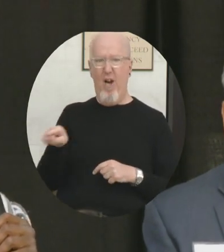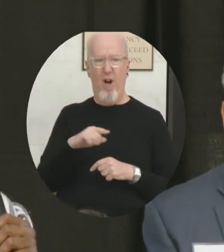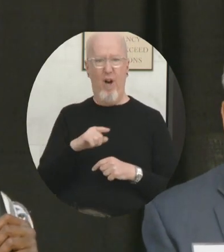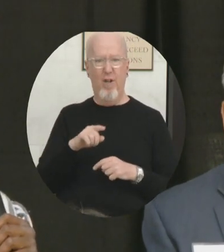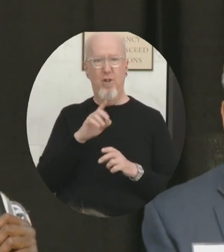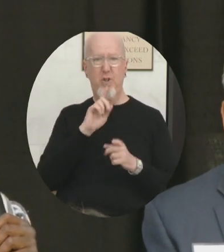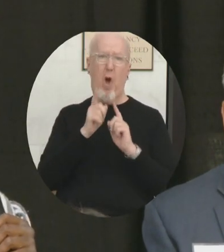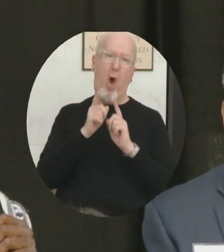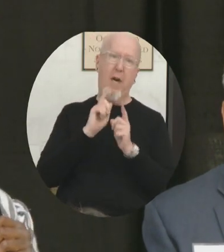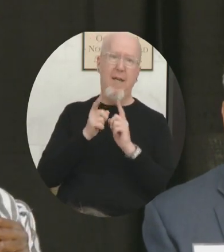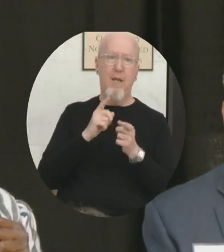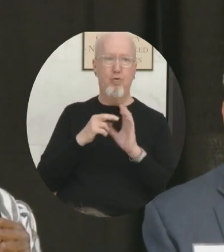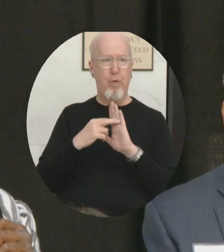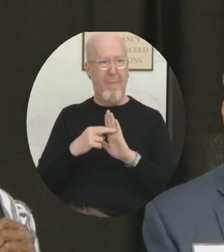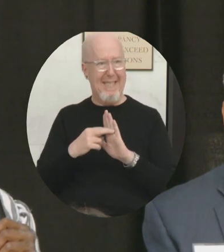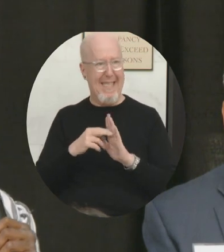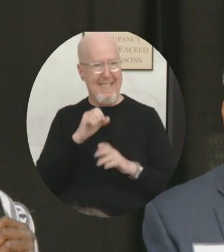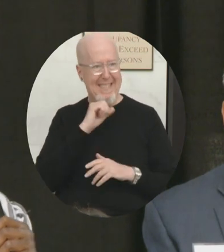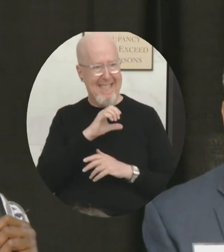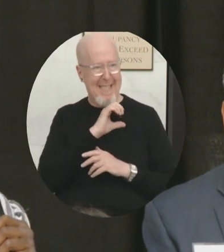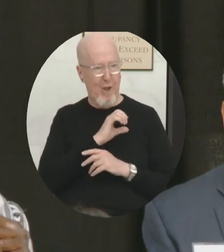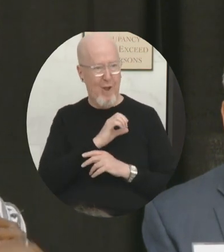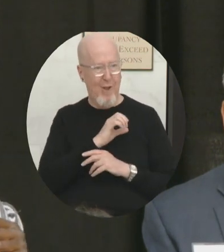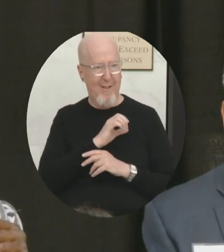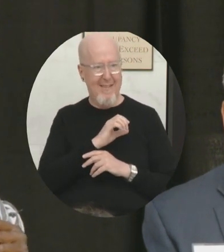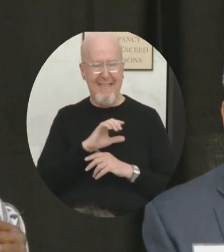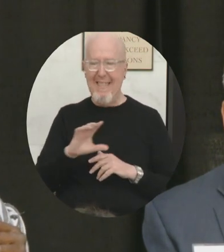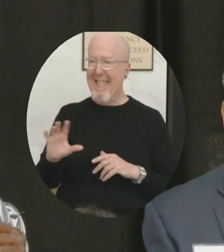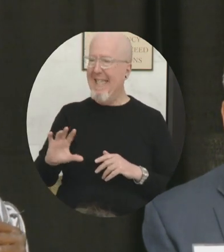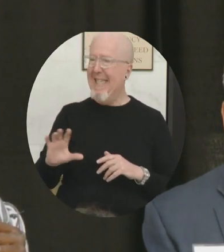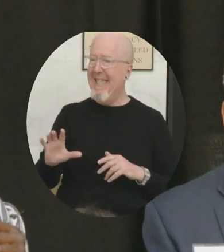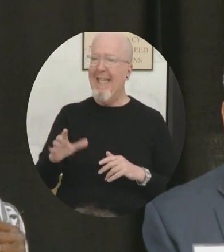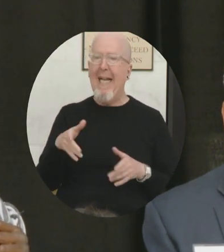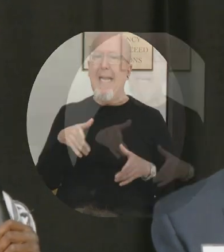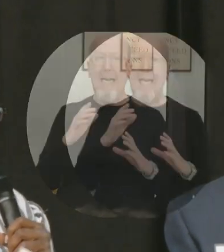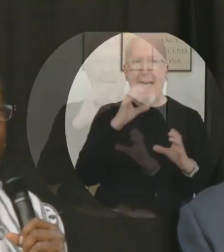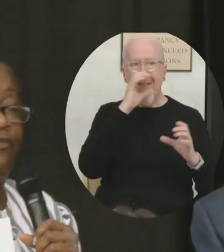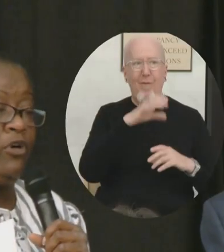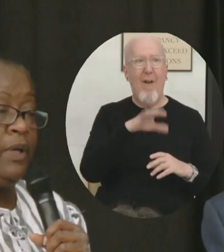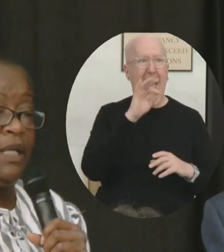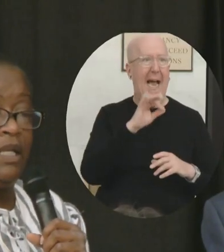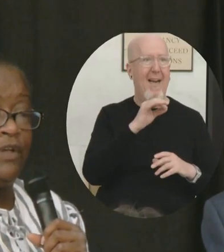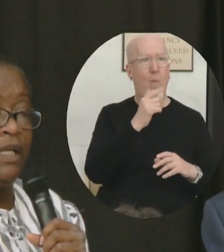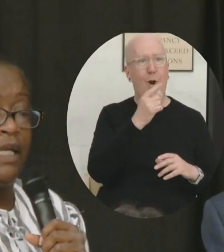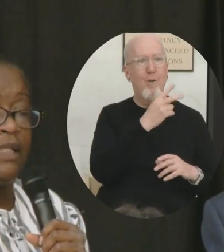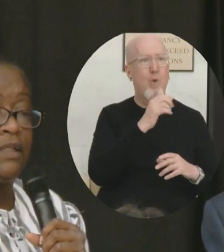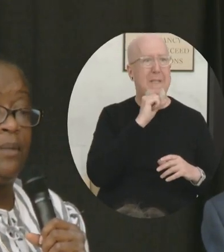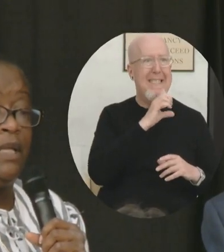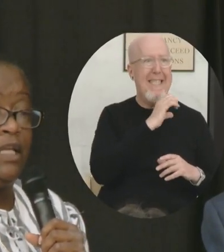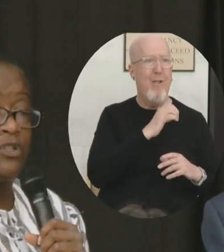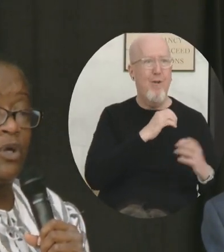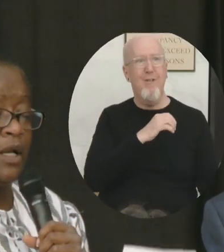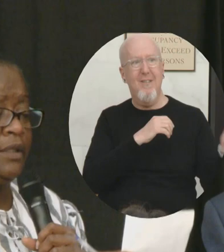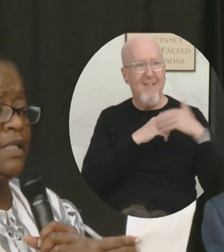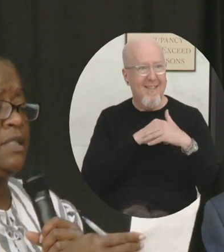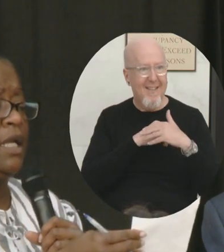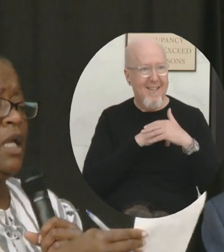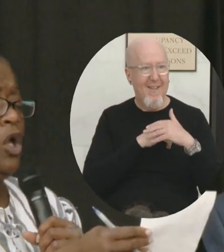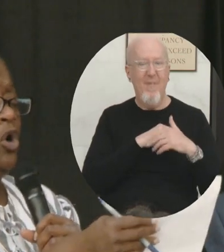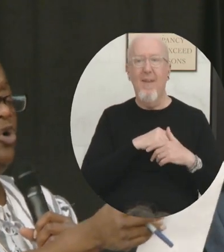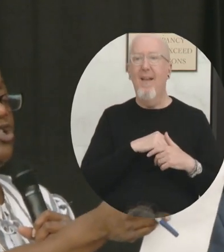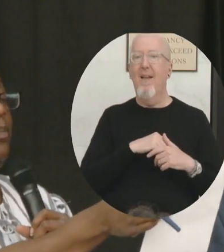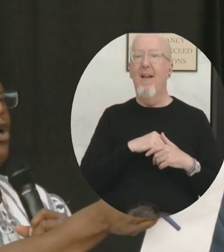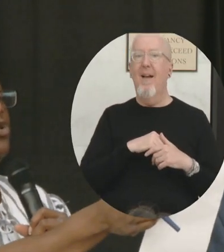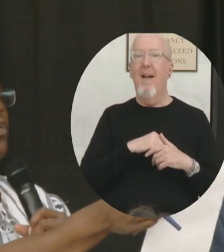behalf of the seniors, let's go grab a senior or two and bring them to the table. And before we could even get the meeting started, they